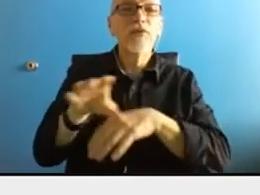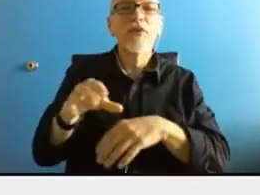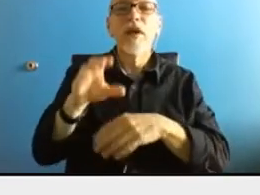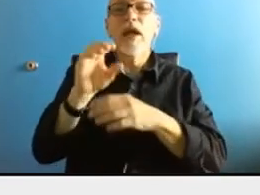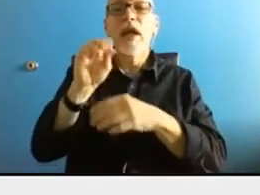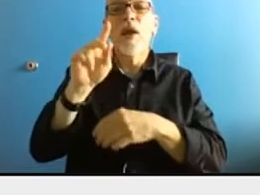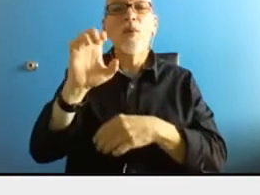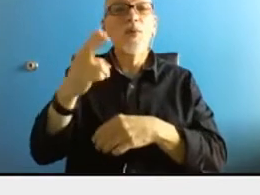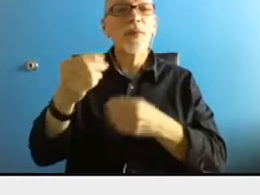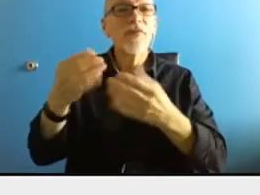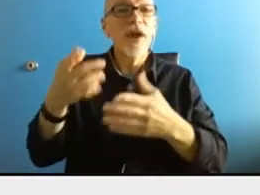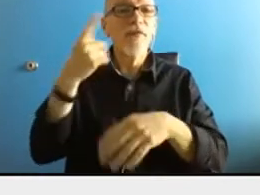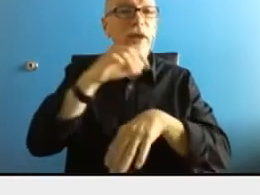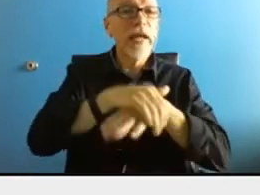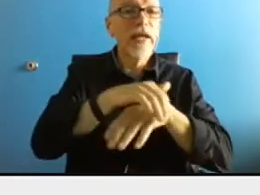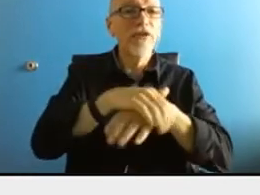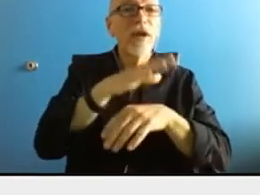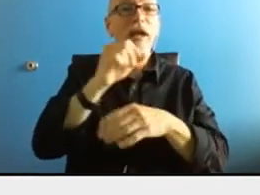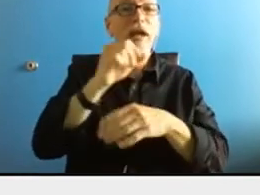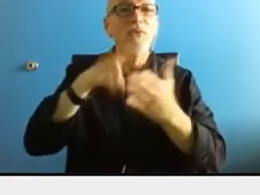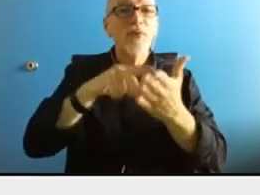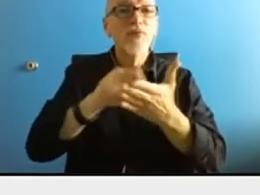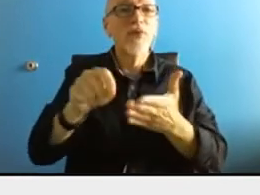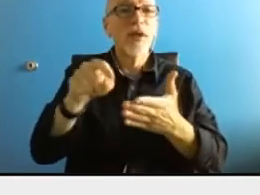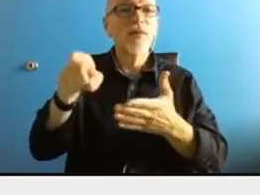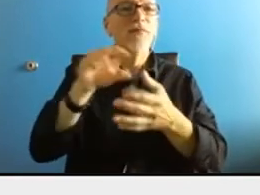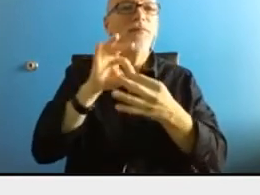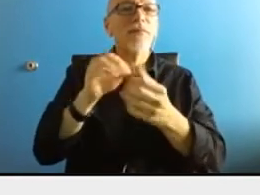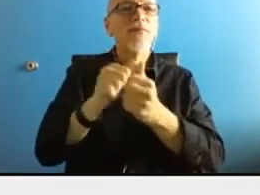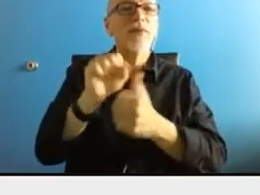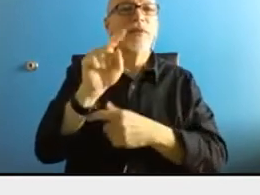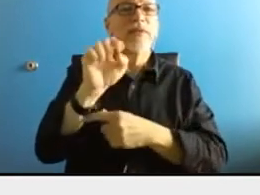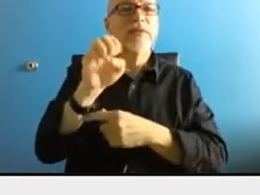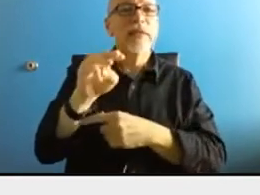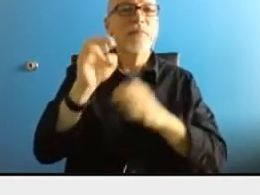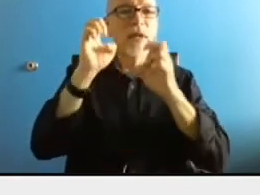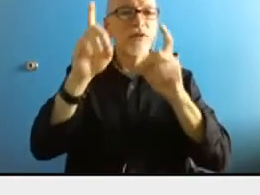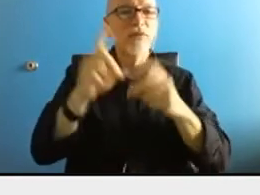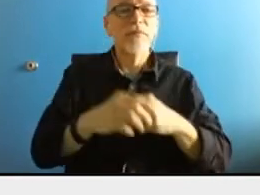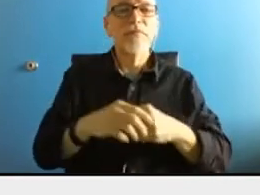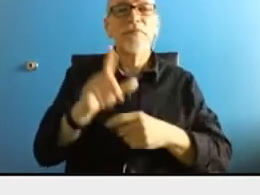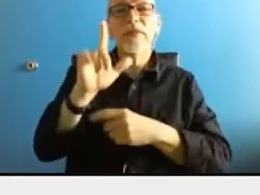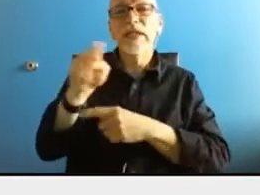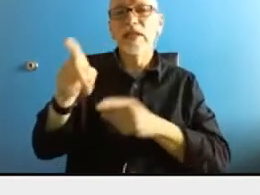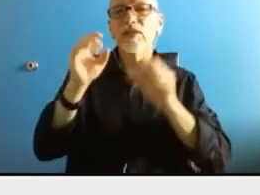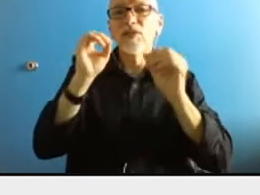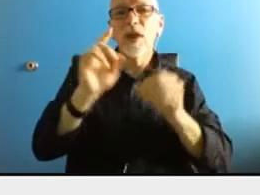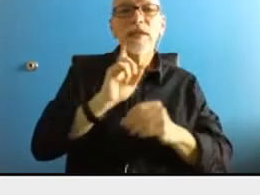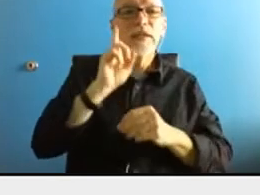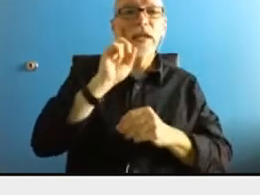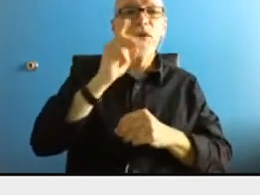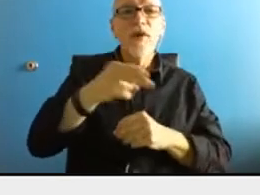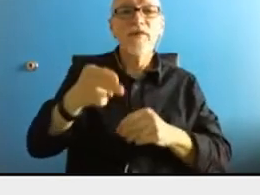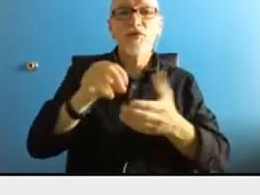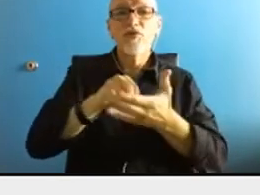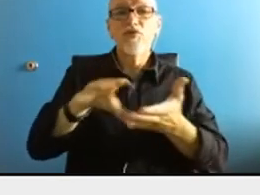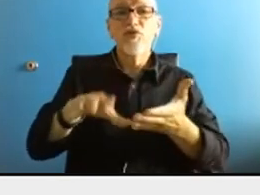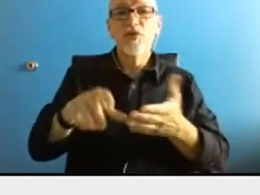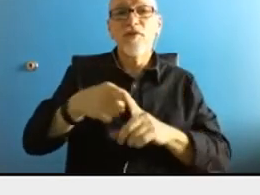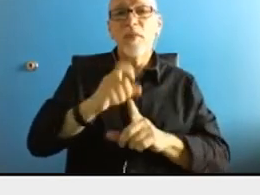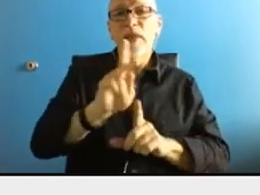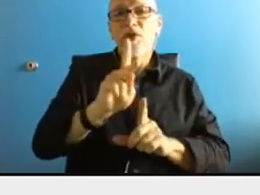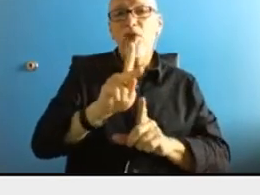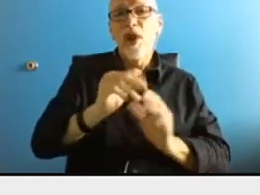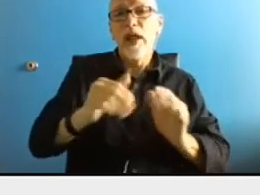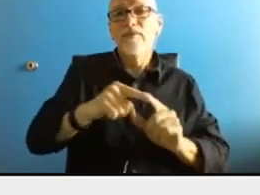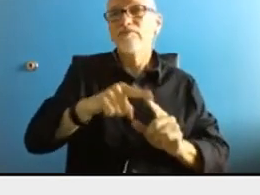the areas of English and literacy in the relation to STEM education. Lynn has taught deaf, hard of hearing students from the kindergarten level